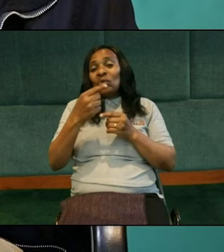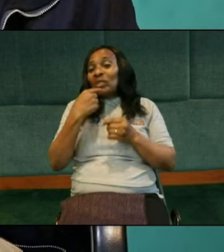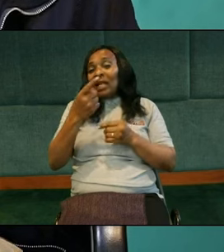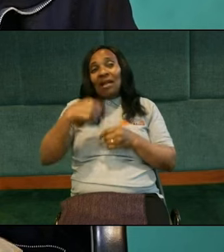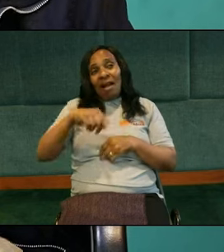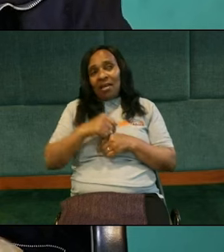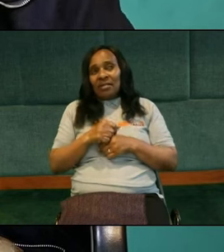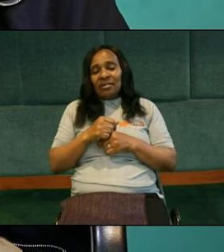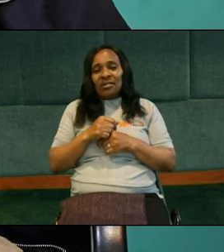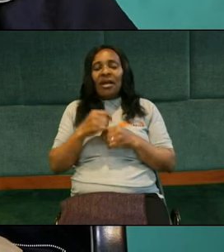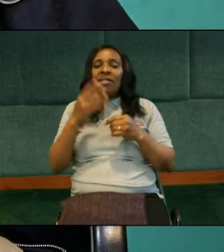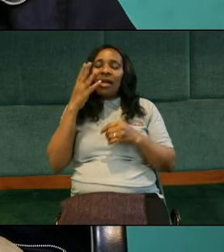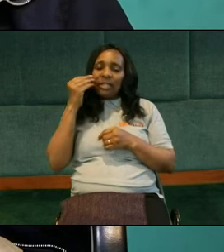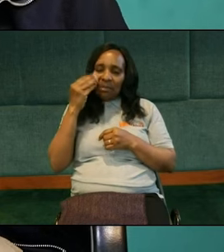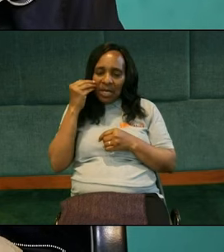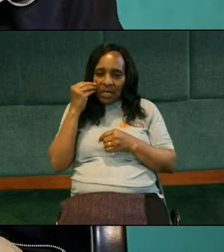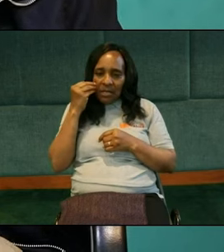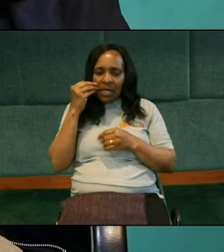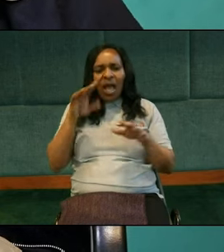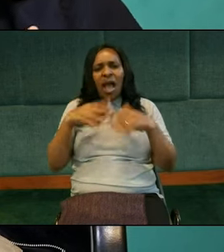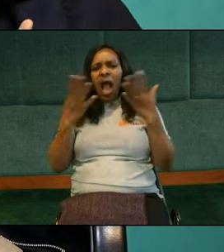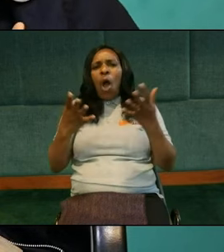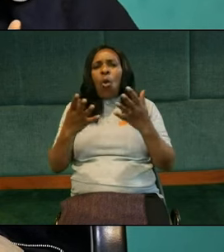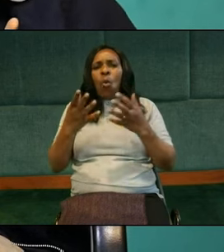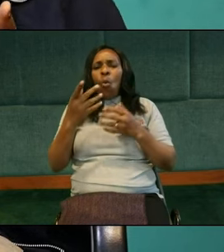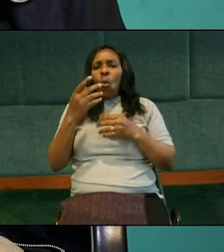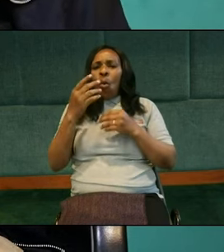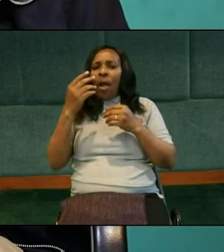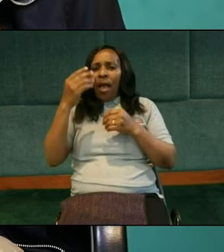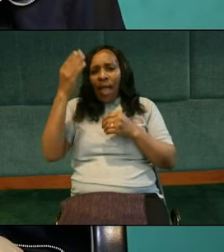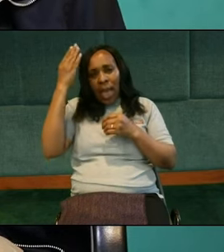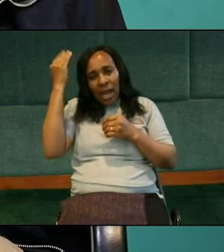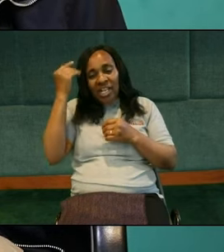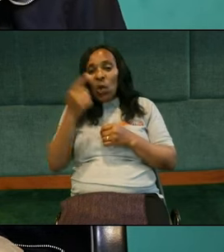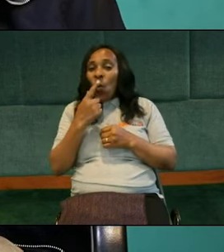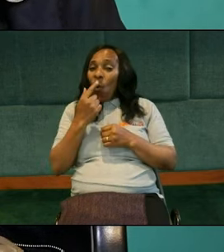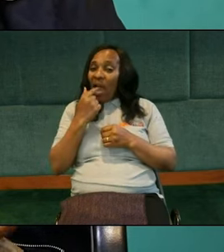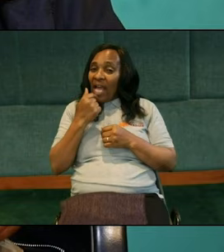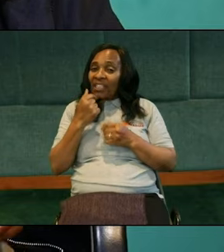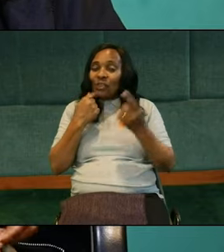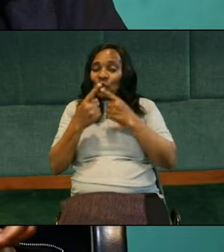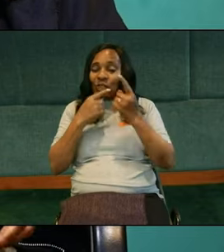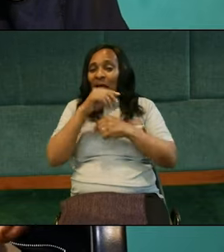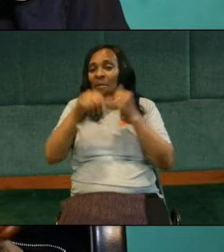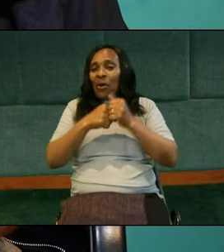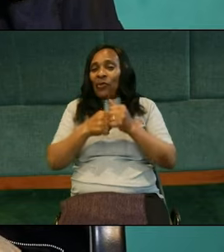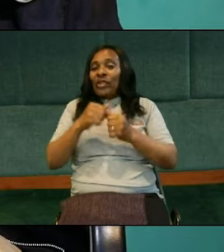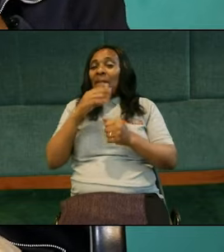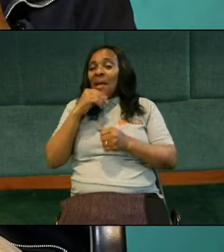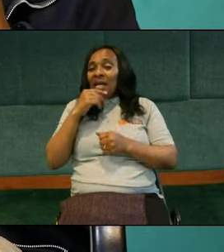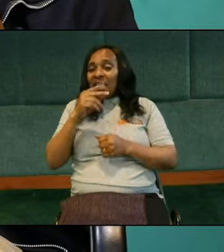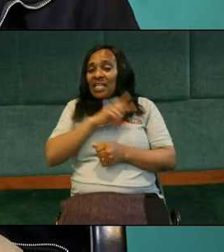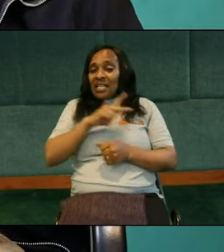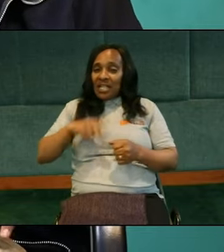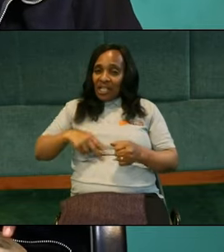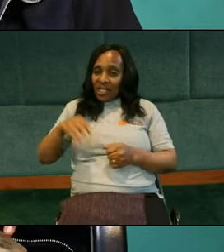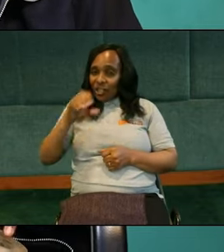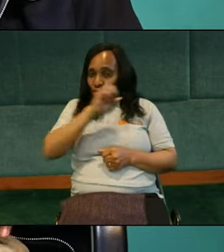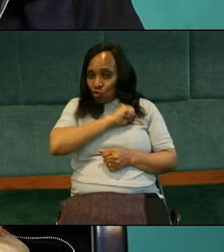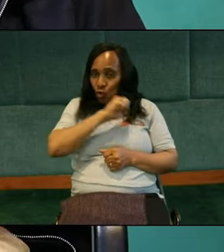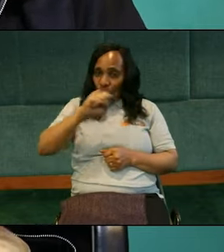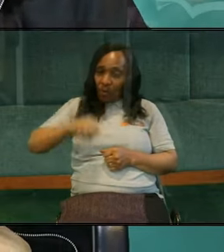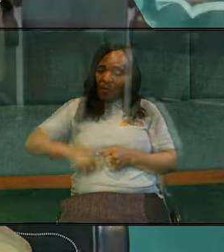us the experience, how Ellen White narrates what happened to King Solomon. So in